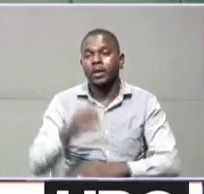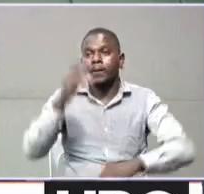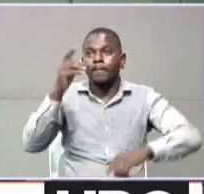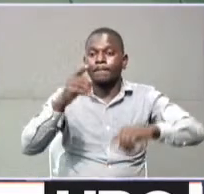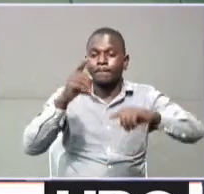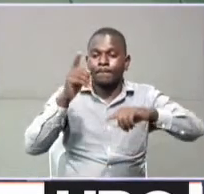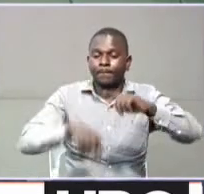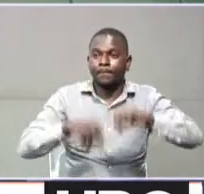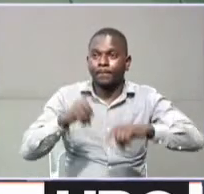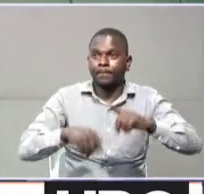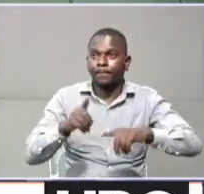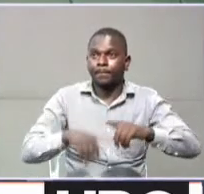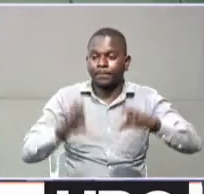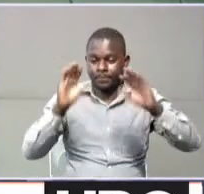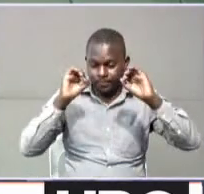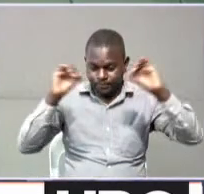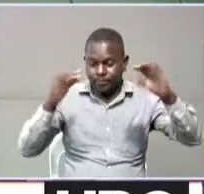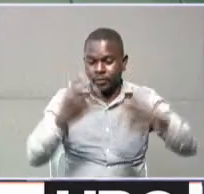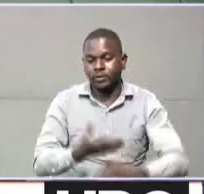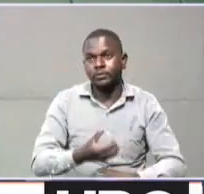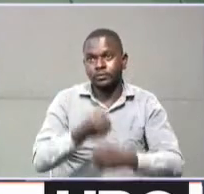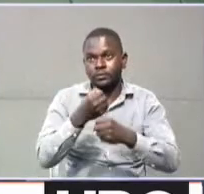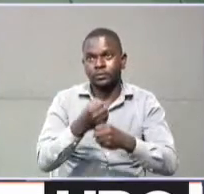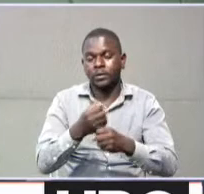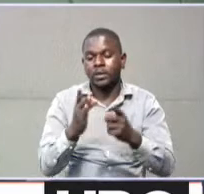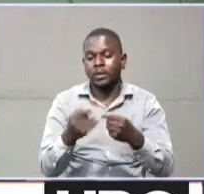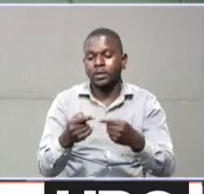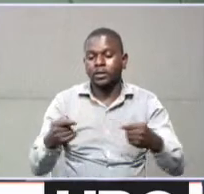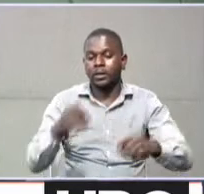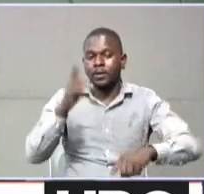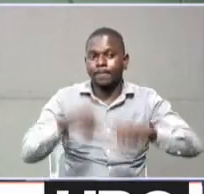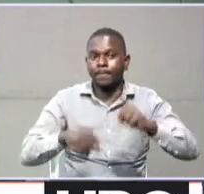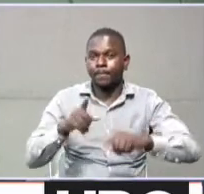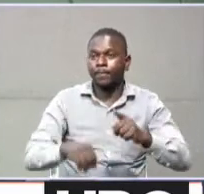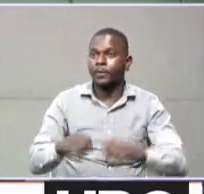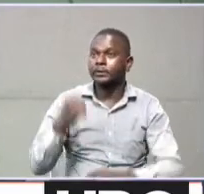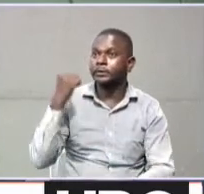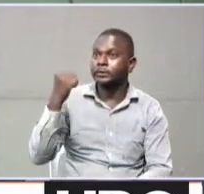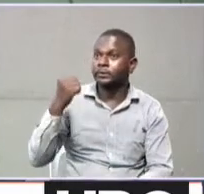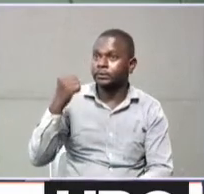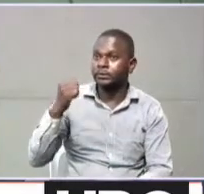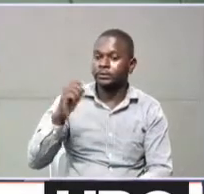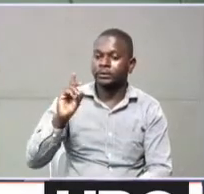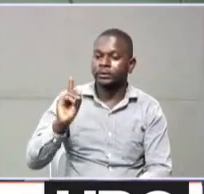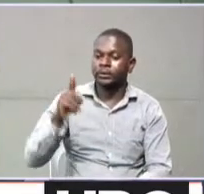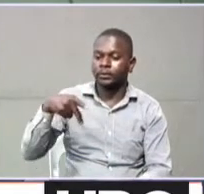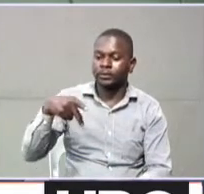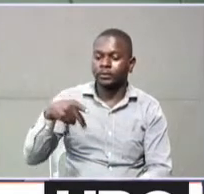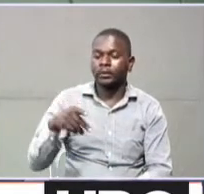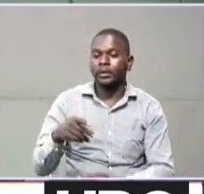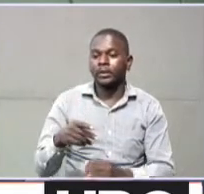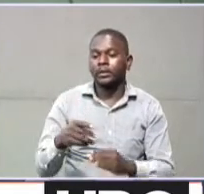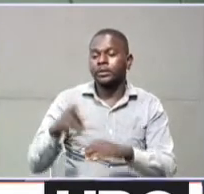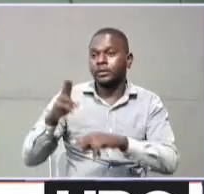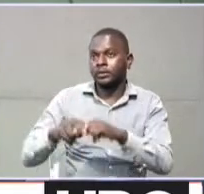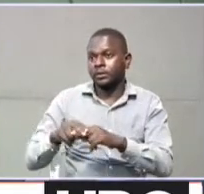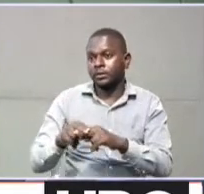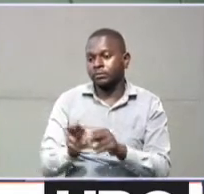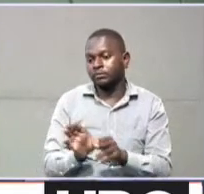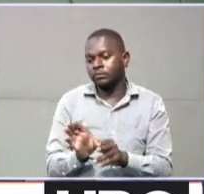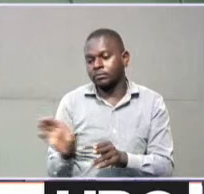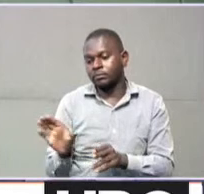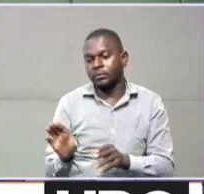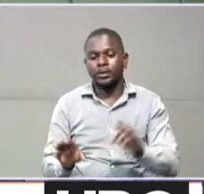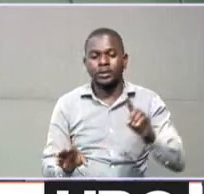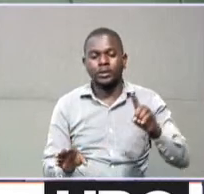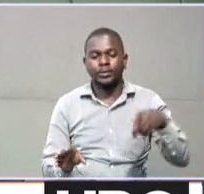as president of the organization or the opposition party called the dp but sits on opposite sides of the deep members